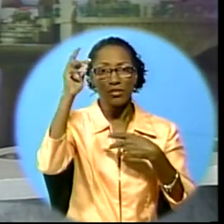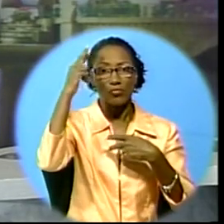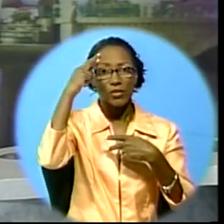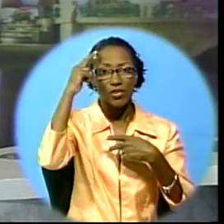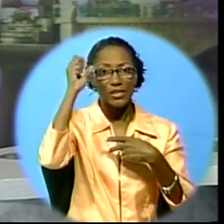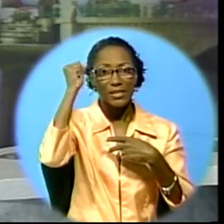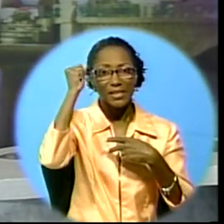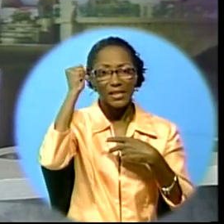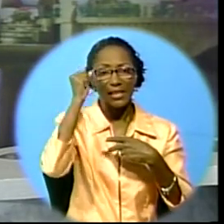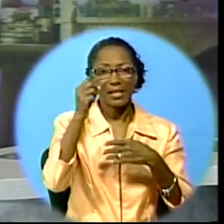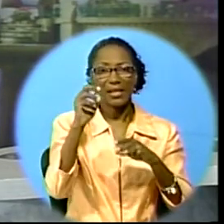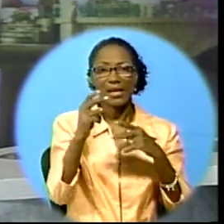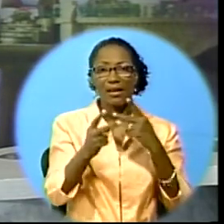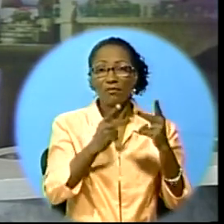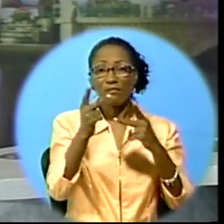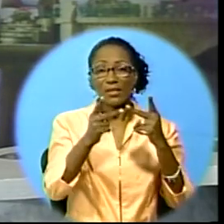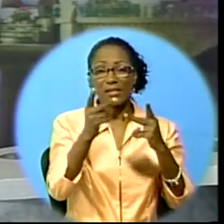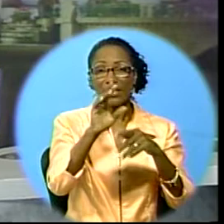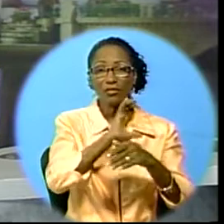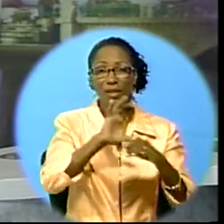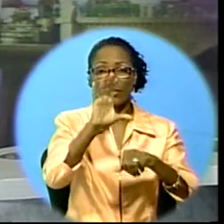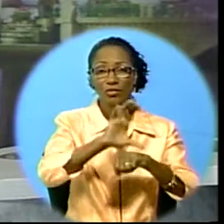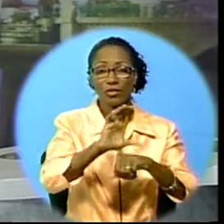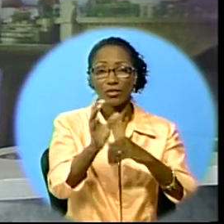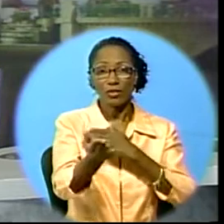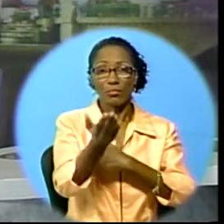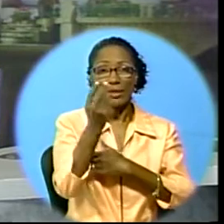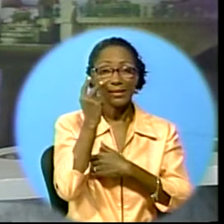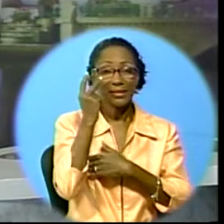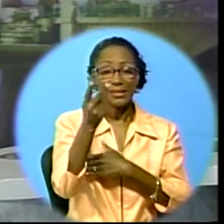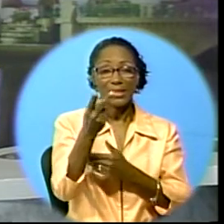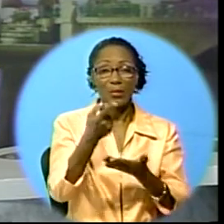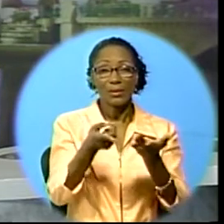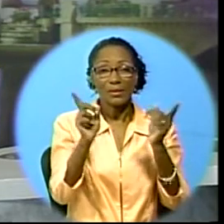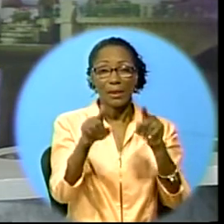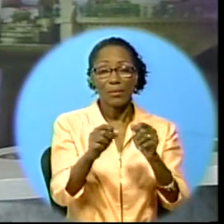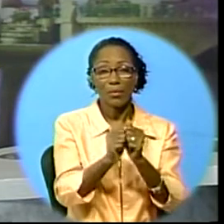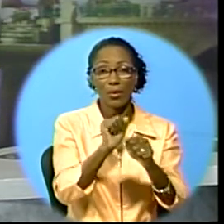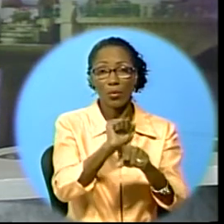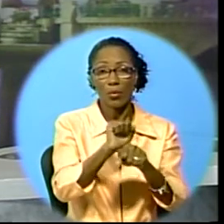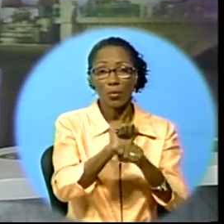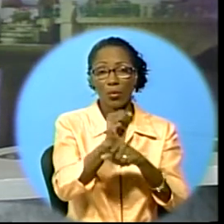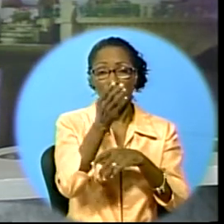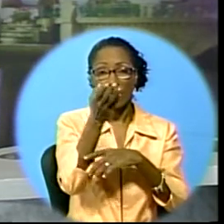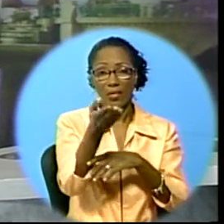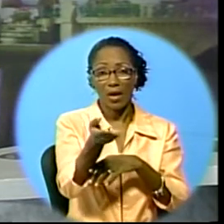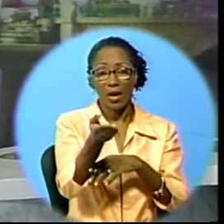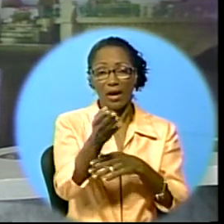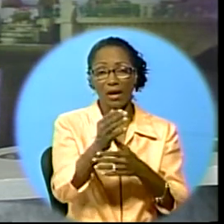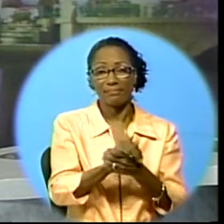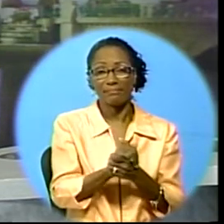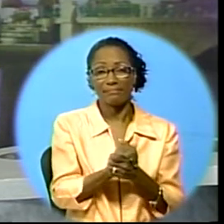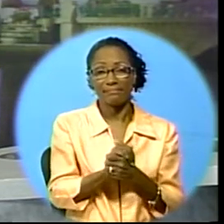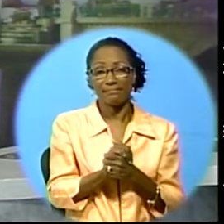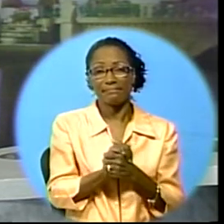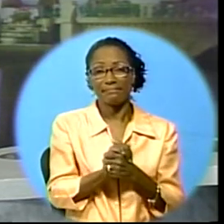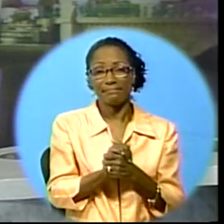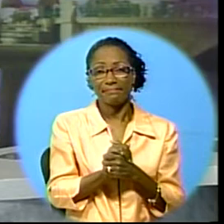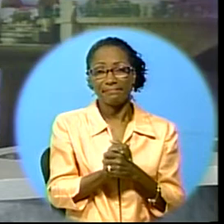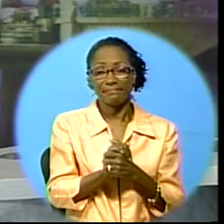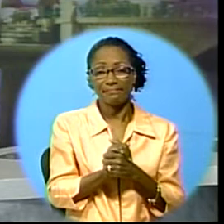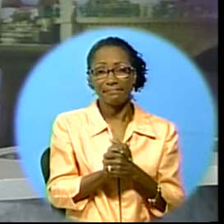construction site in Christchurch this morning with other officials to get an update on the work. Ryan Broom has the story.